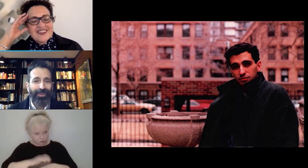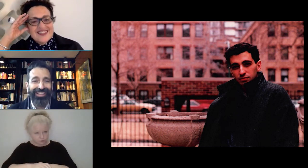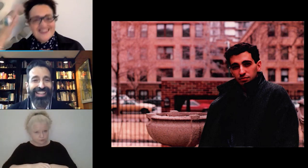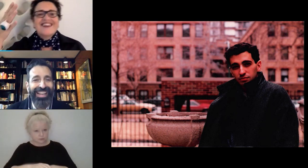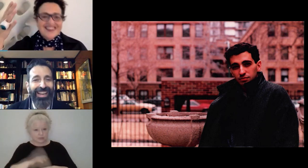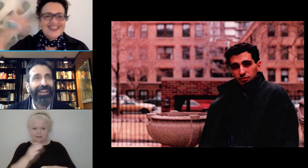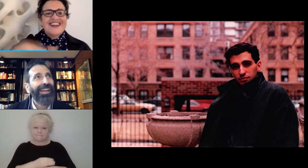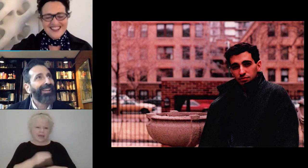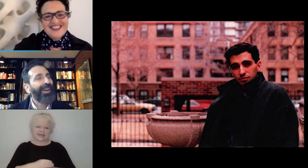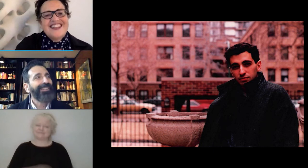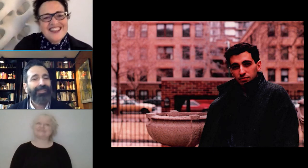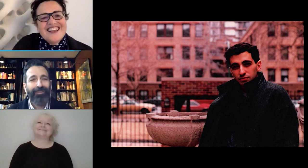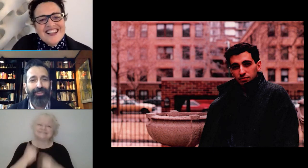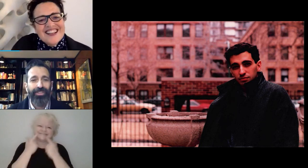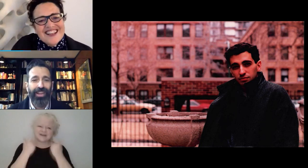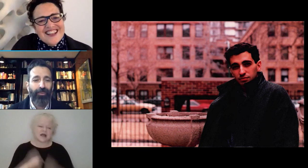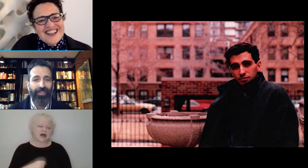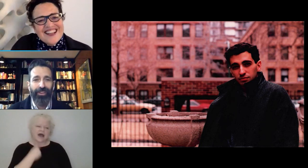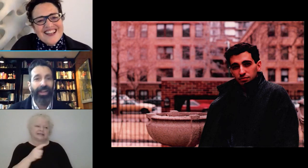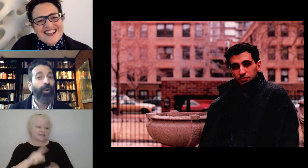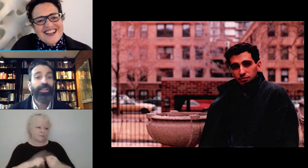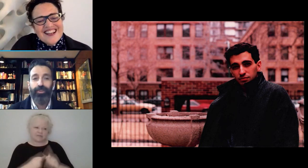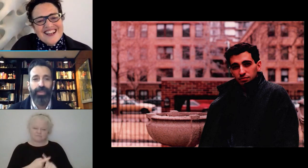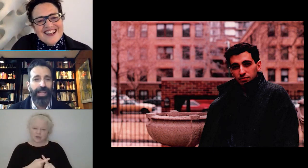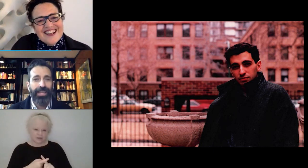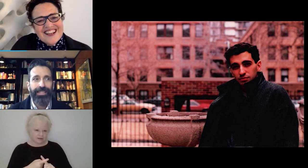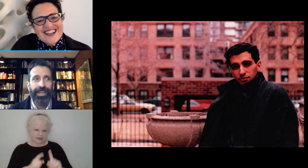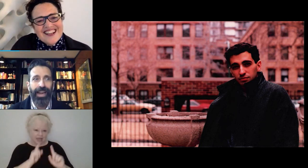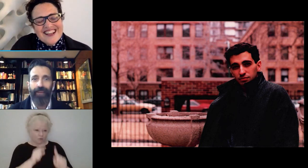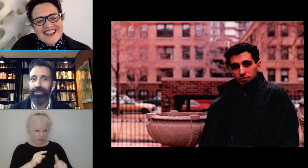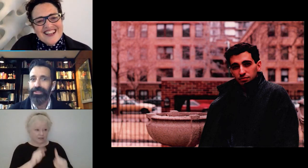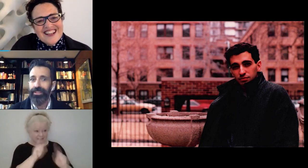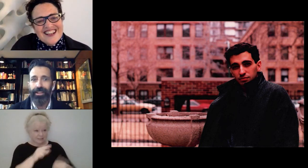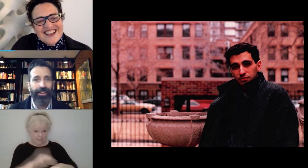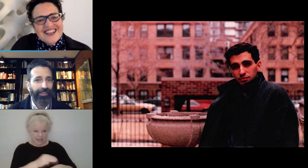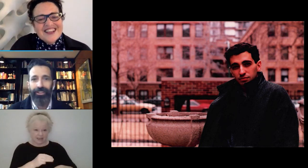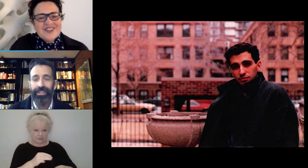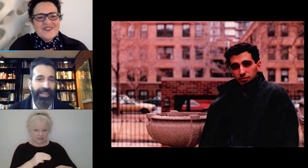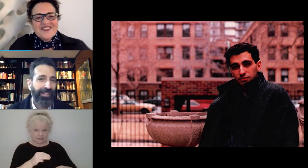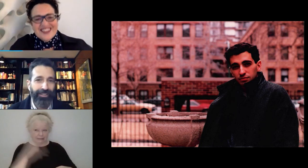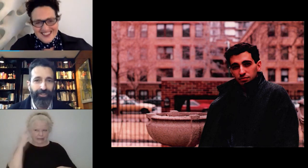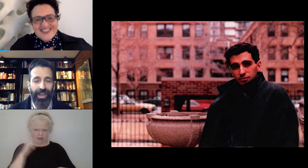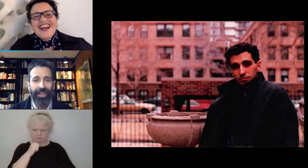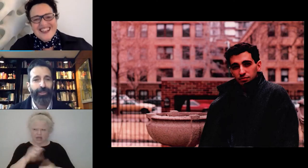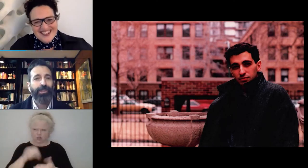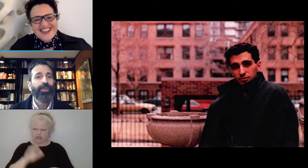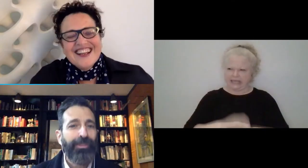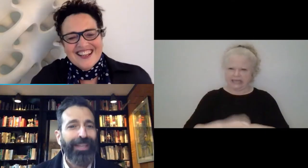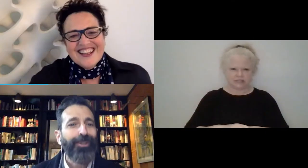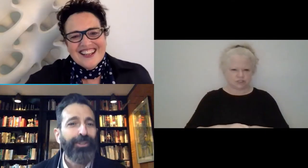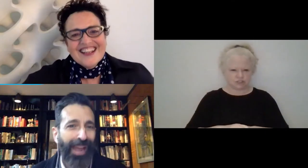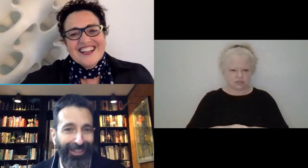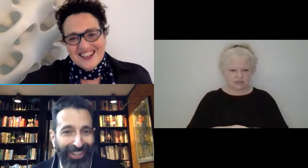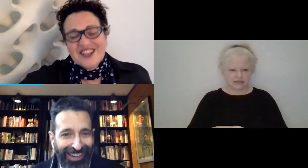Miami wasn't, I tell my friends this, I went there only to realize that I was not learning English and I was